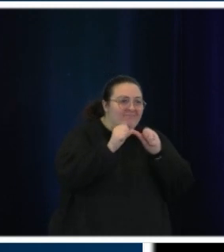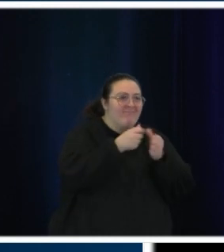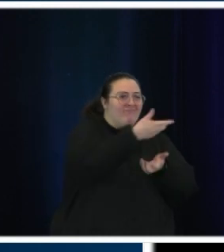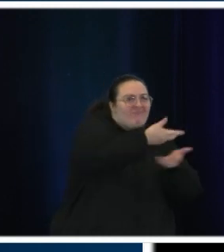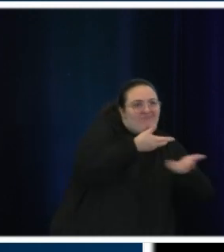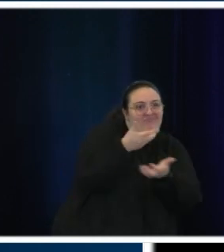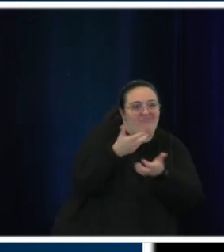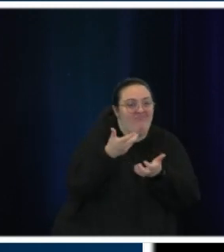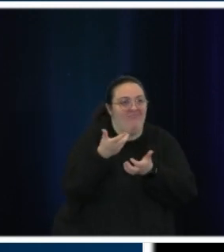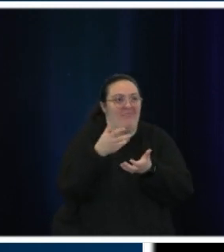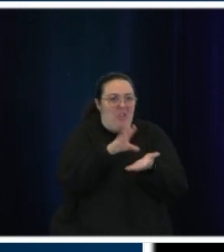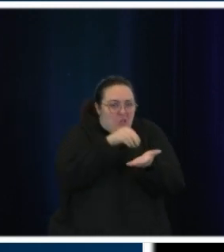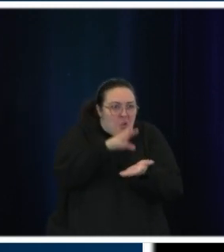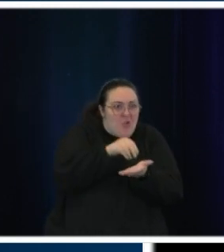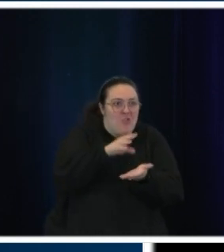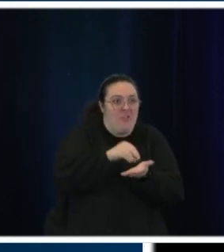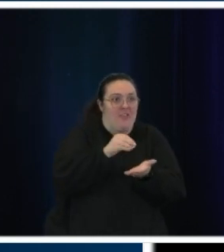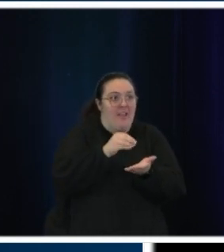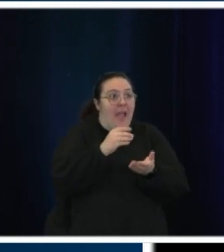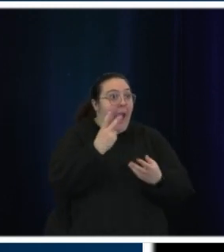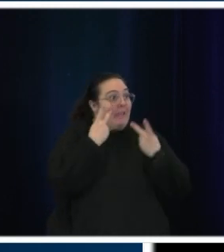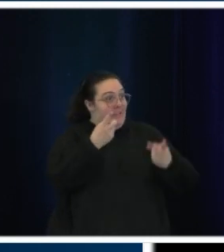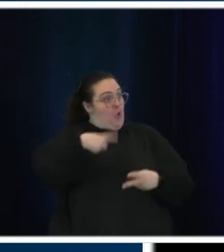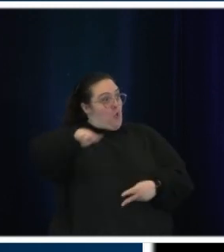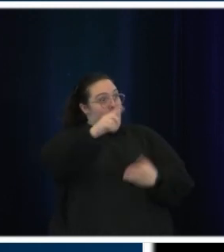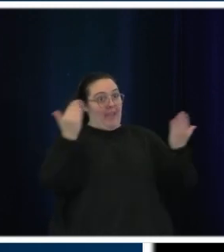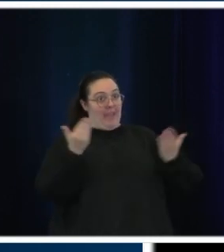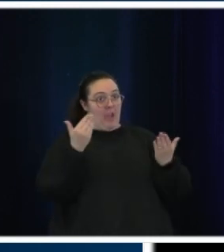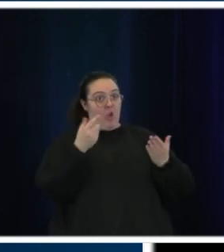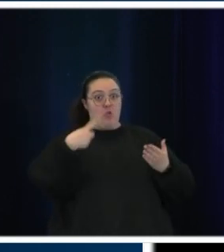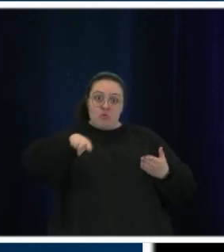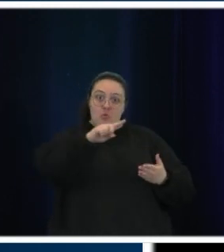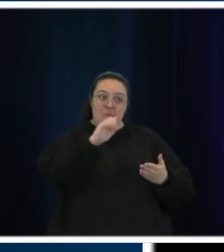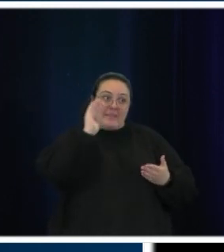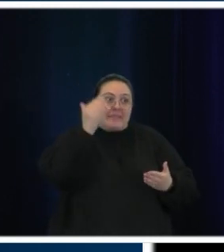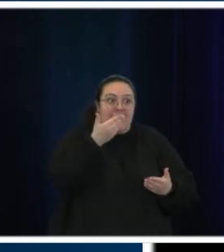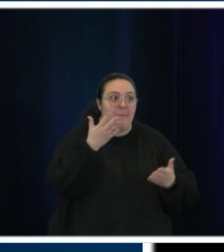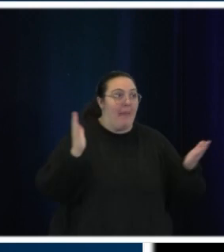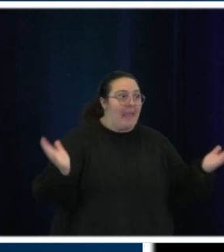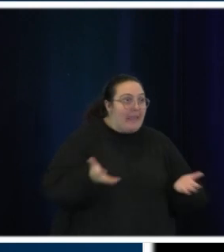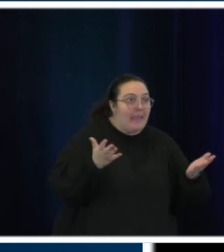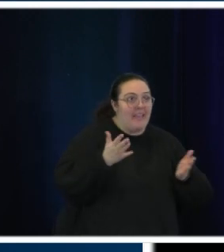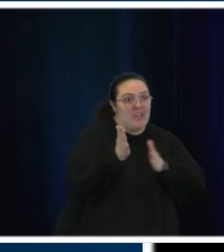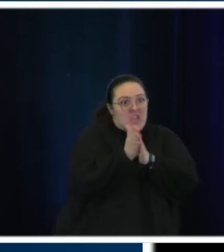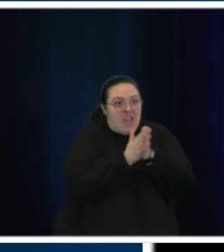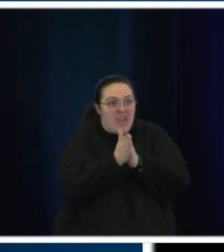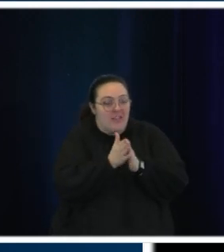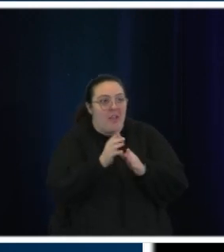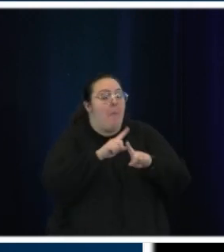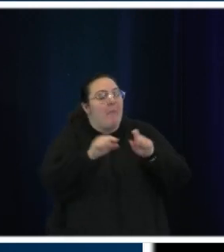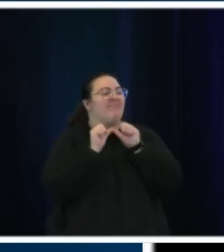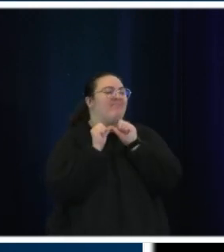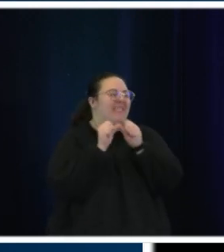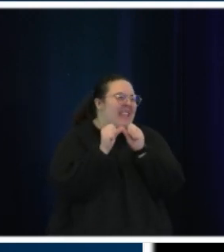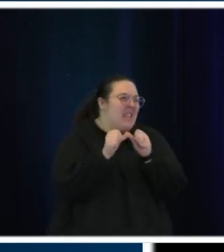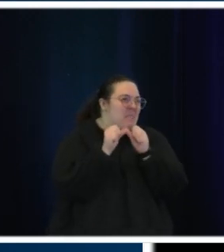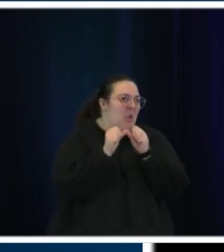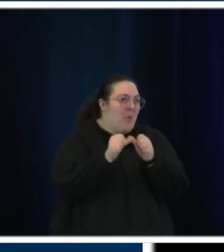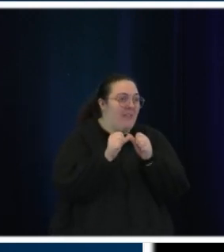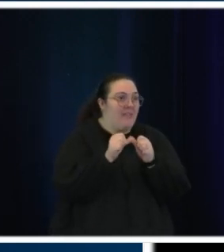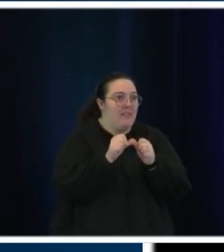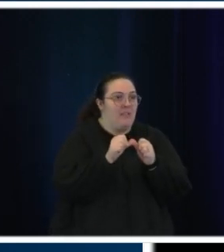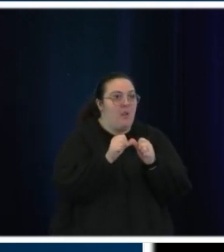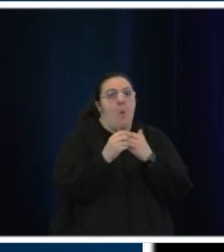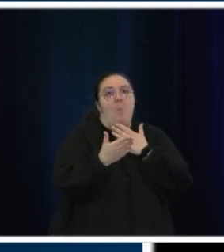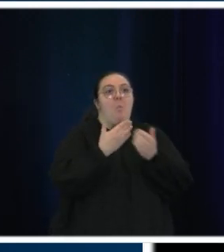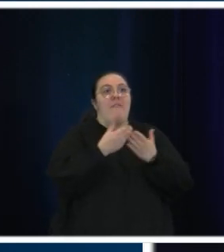it's clear that you are engaged and you want to be engaged, but stay engaged and find a lane that you're comfortable in,